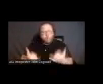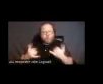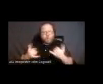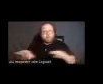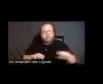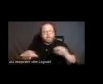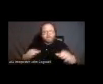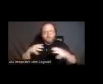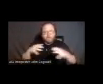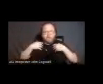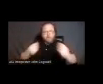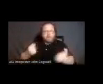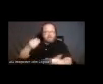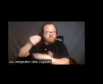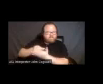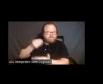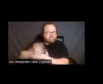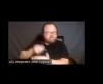funding system.